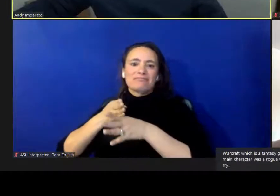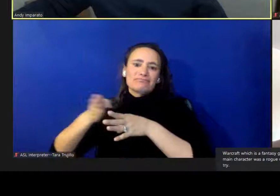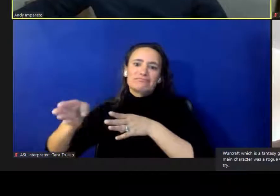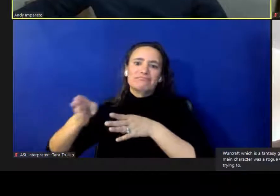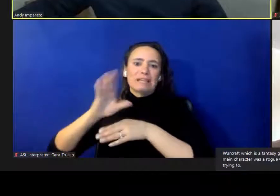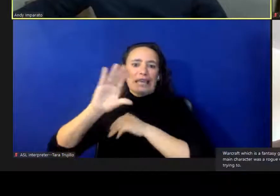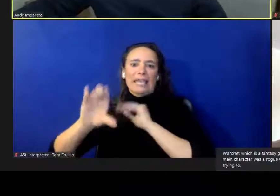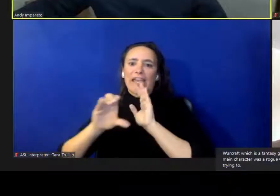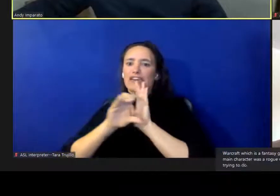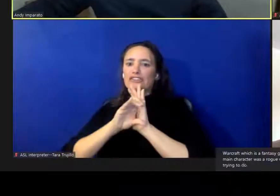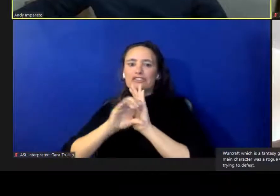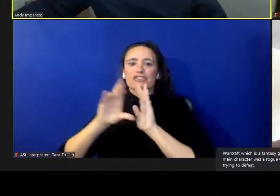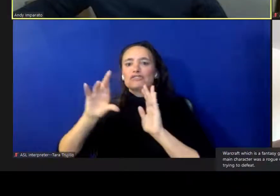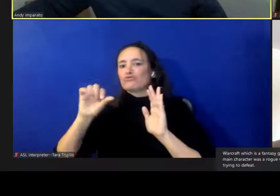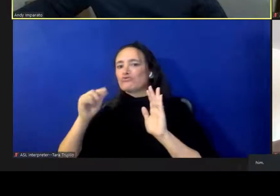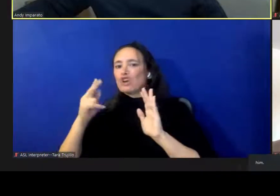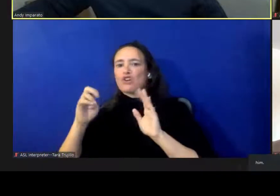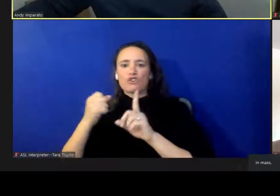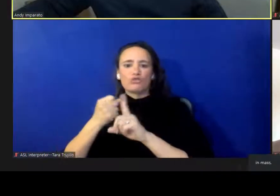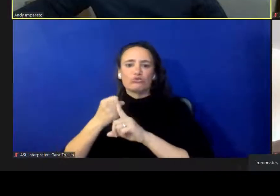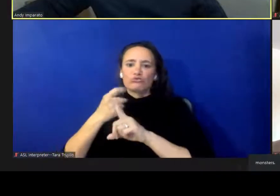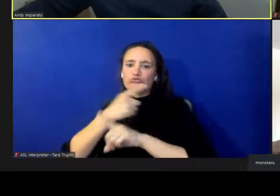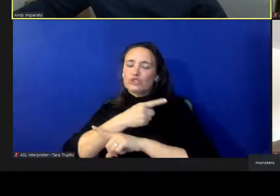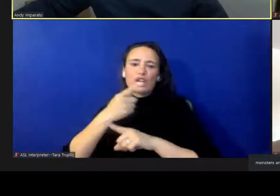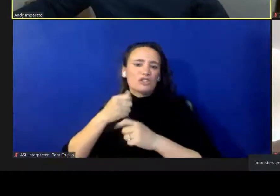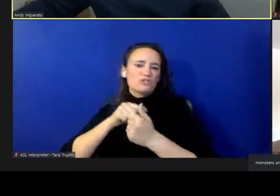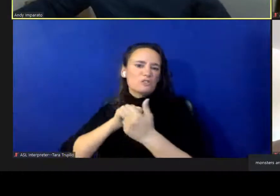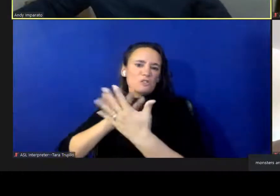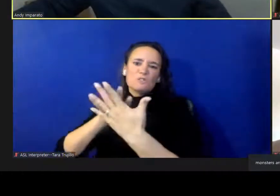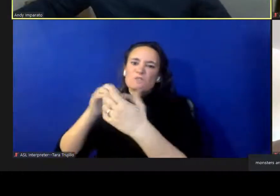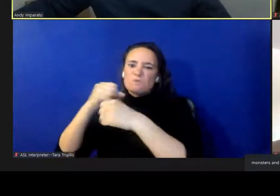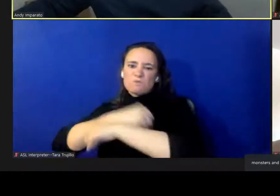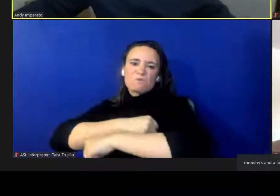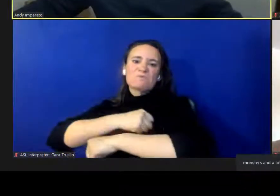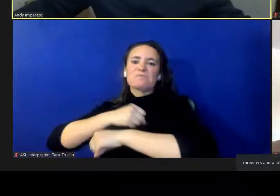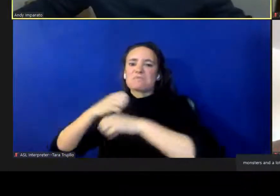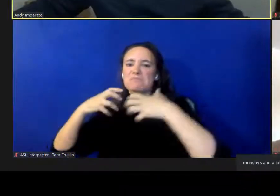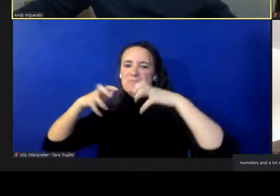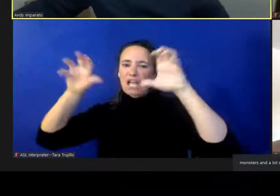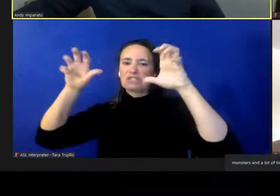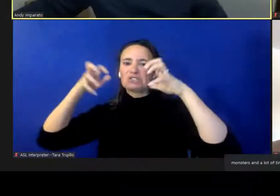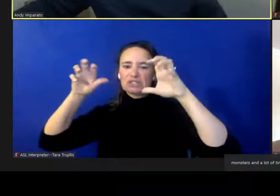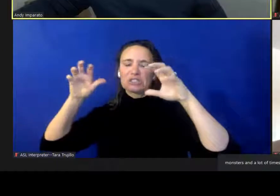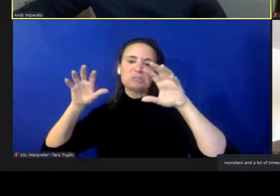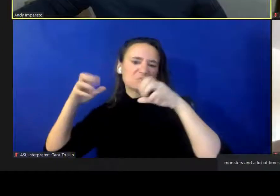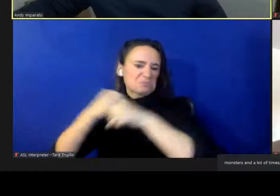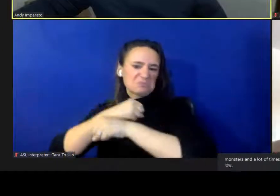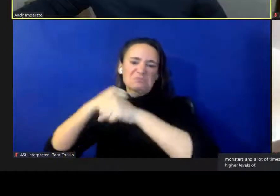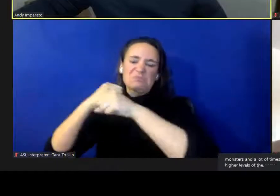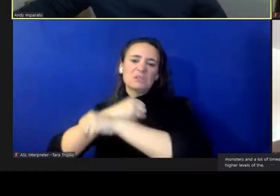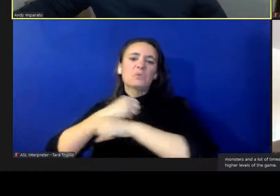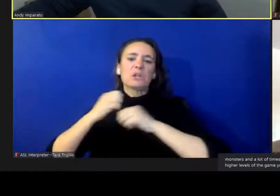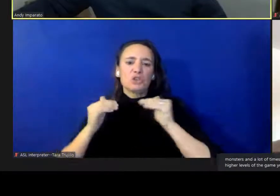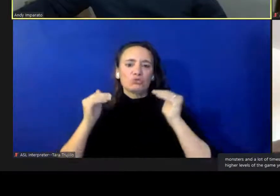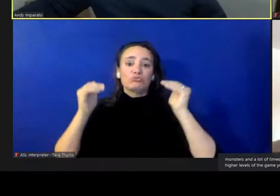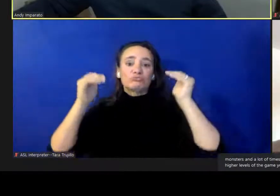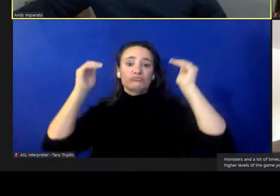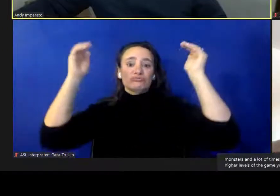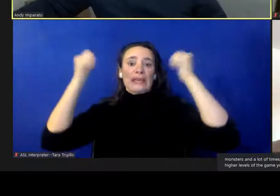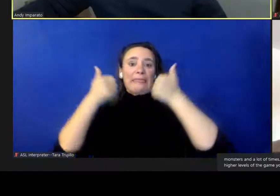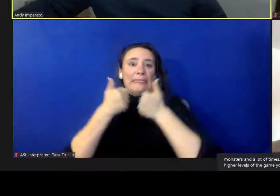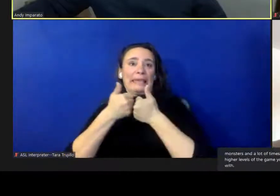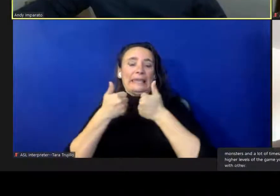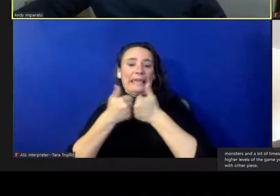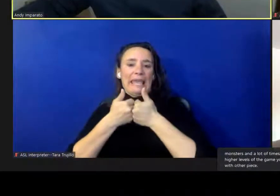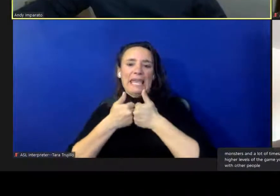trying to defeat monsters. And a lot of times as you get to the higher levels of the game, you do that in a raid with